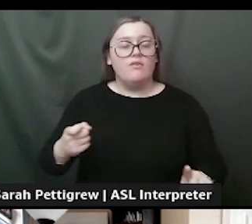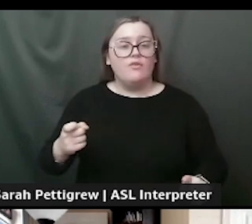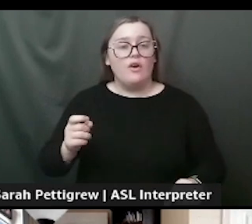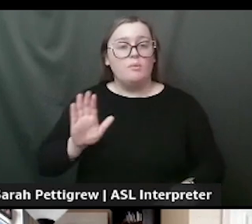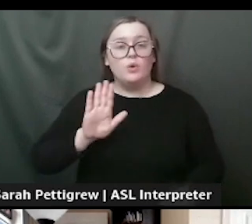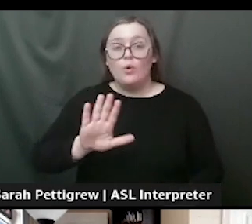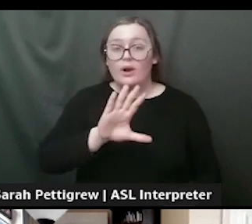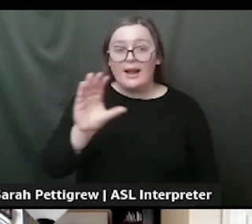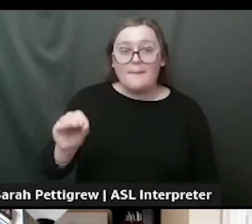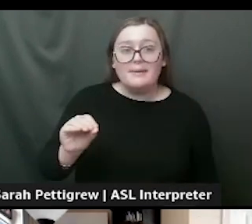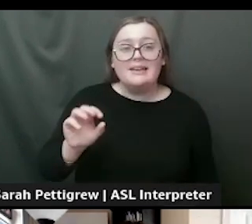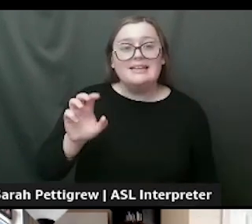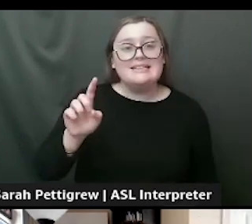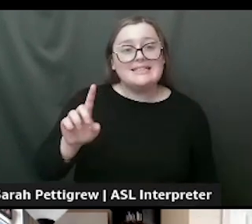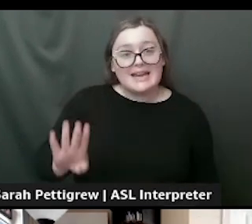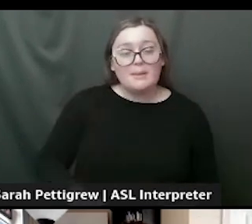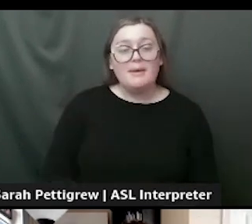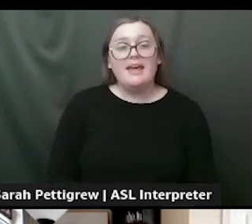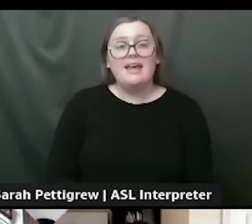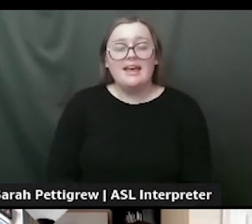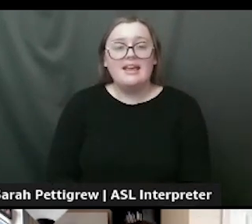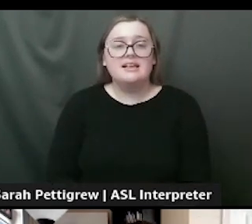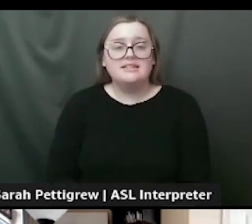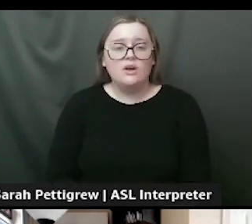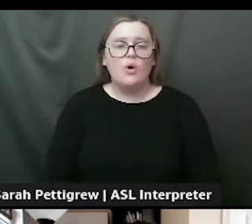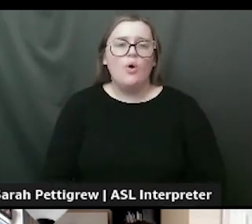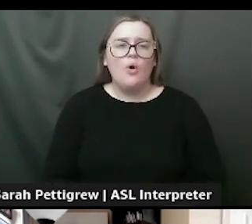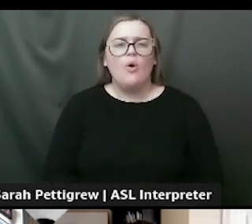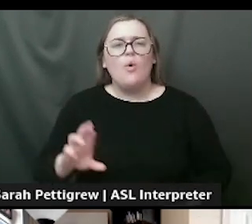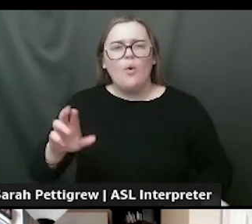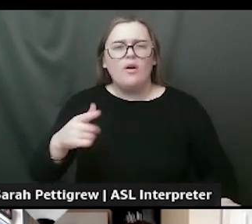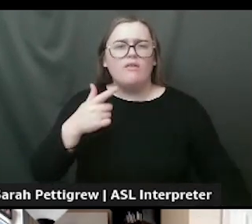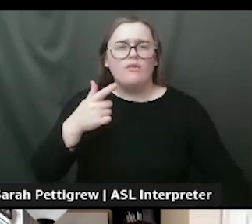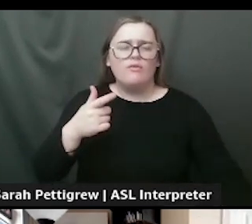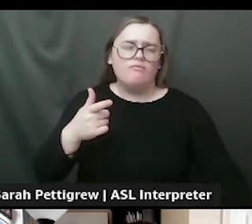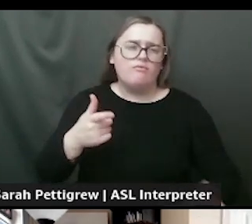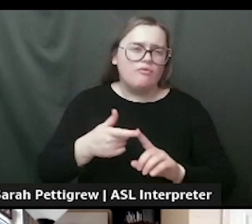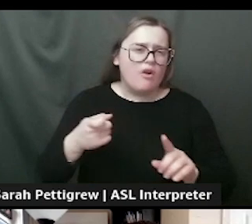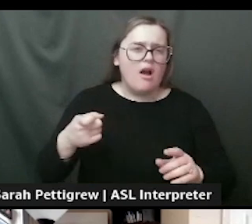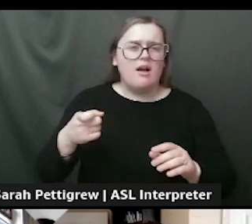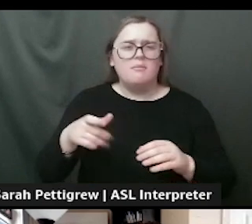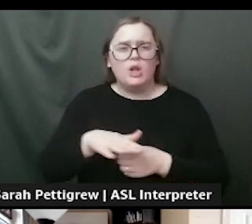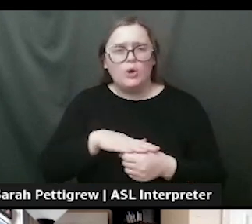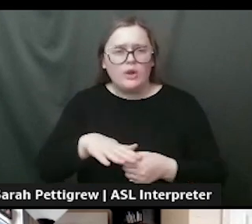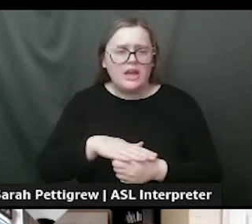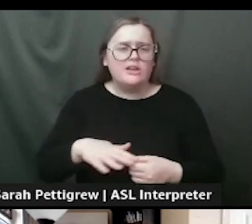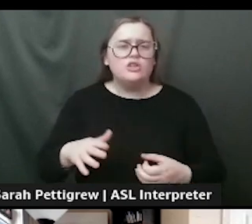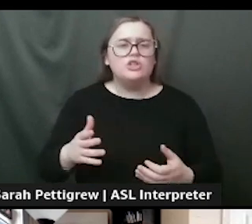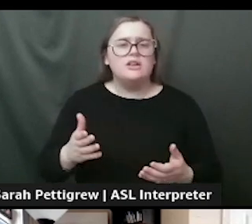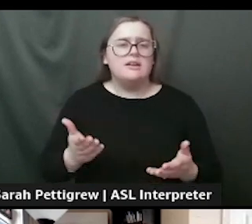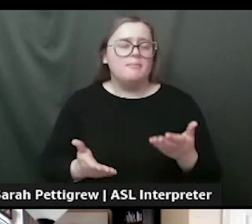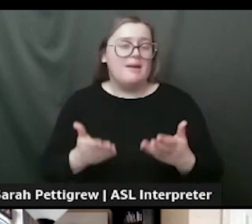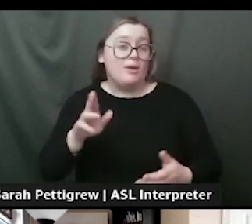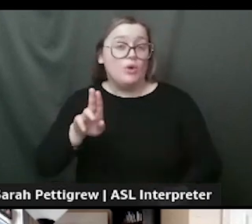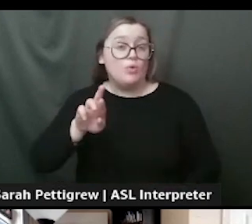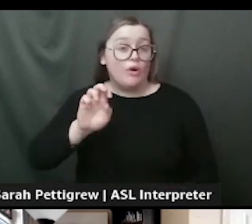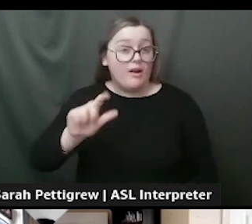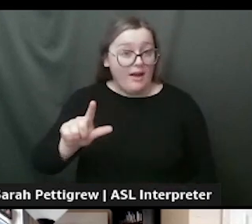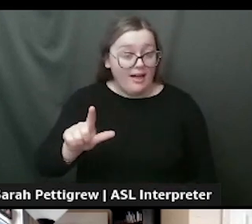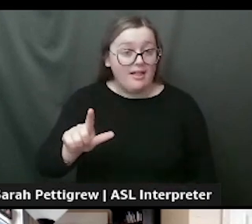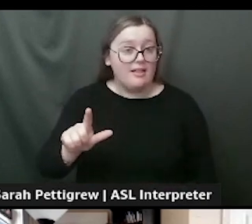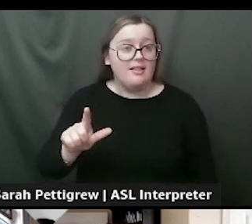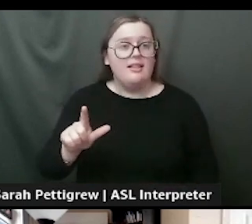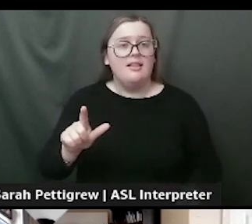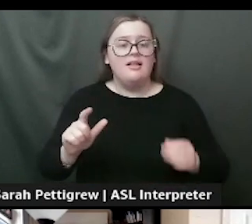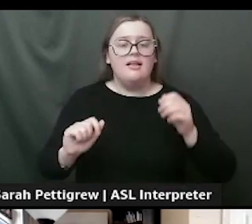company's database, or from a location such as maybe a URL, where